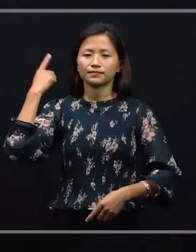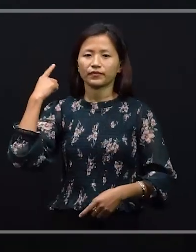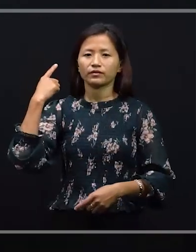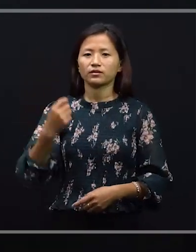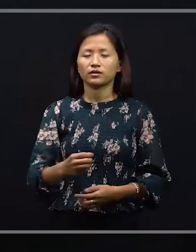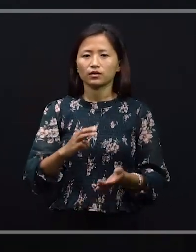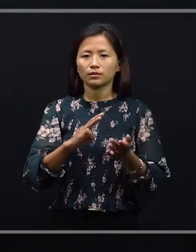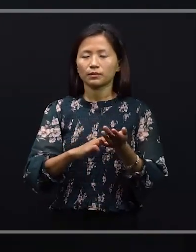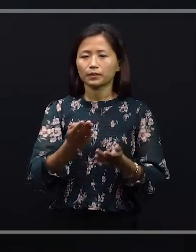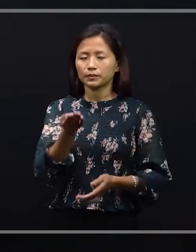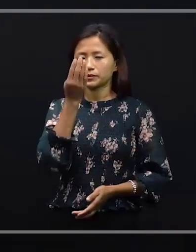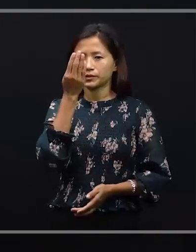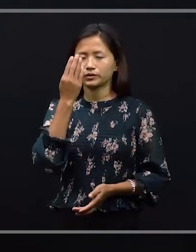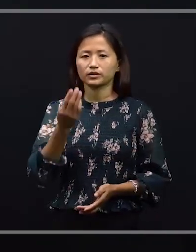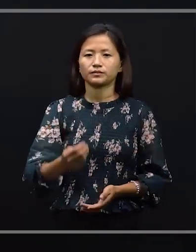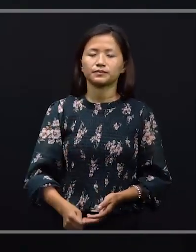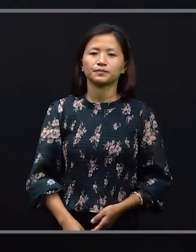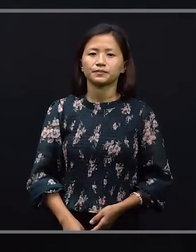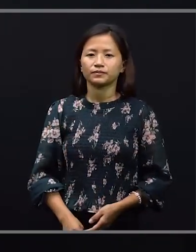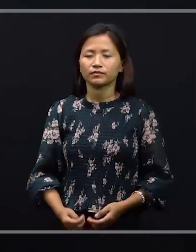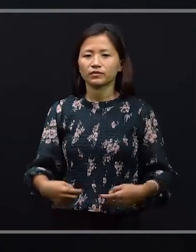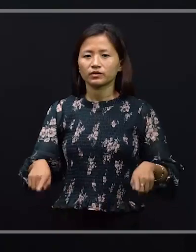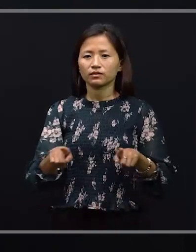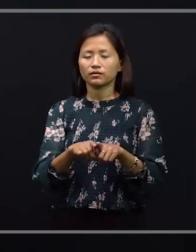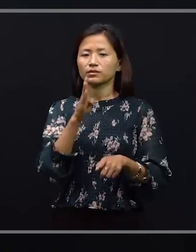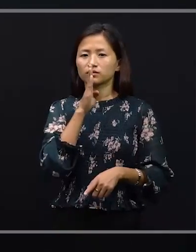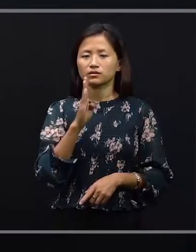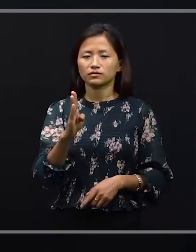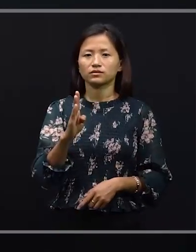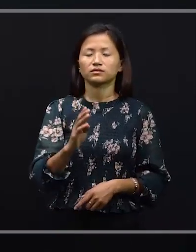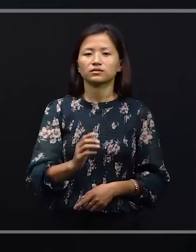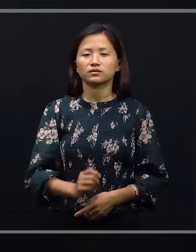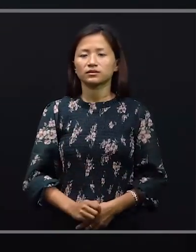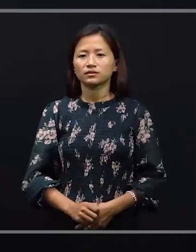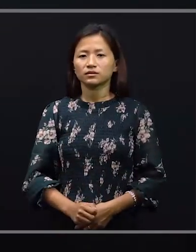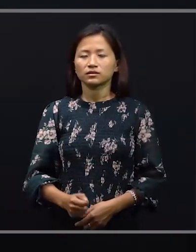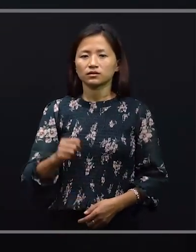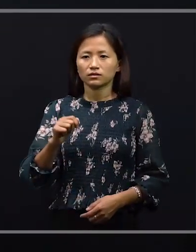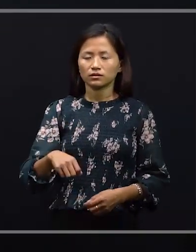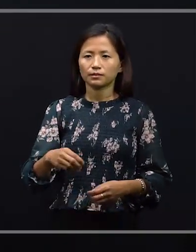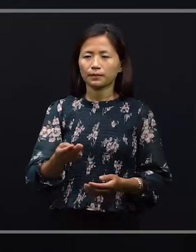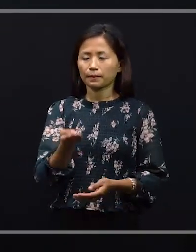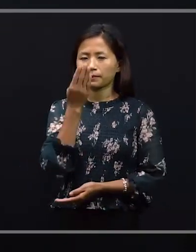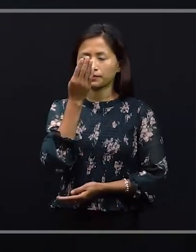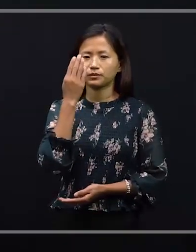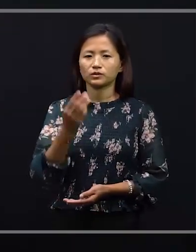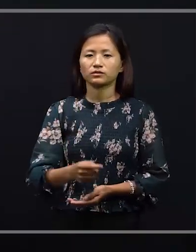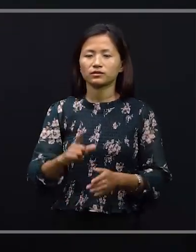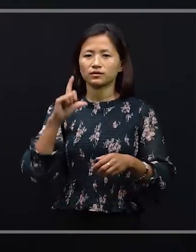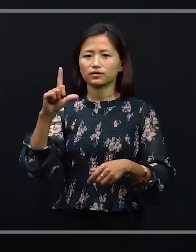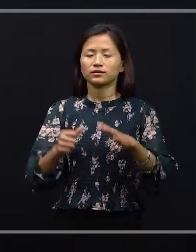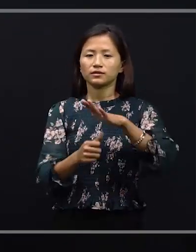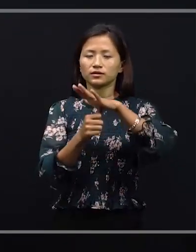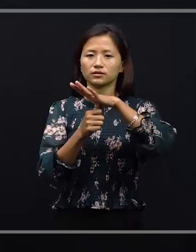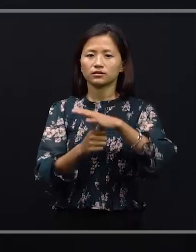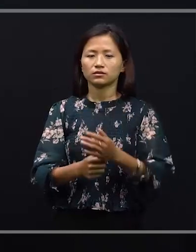again, partial towards the Muslims. And because of this, the Muslim leaders, okay, the Muslim leaders,